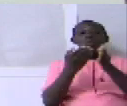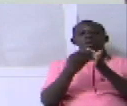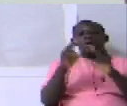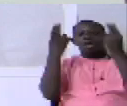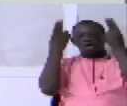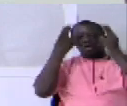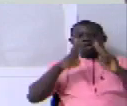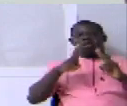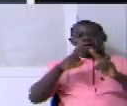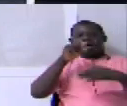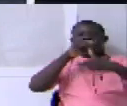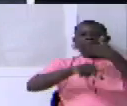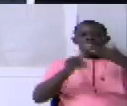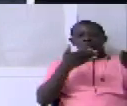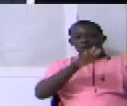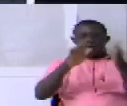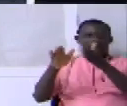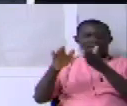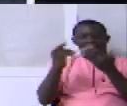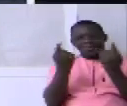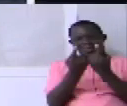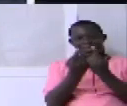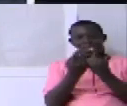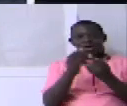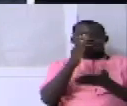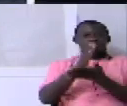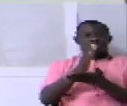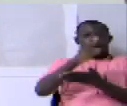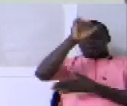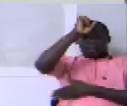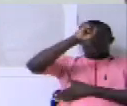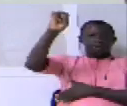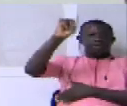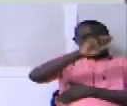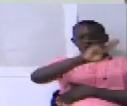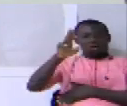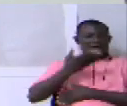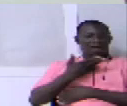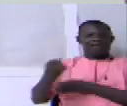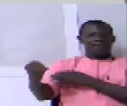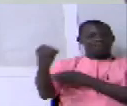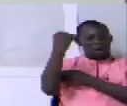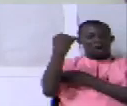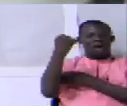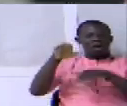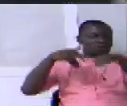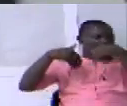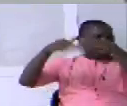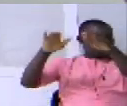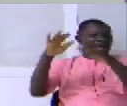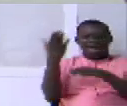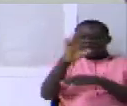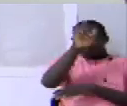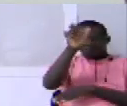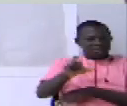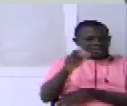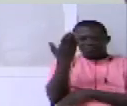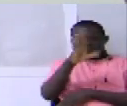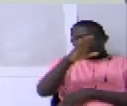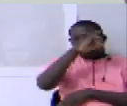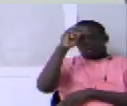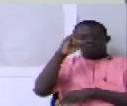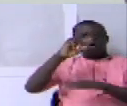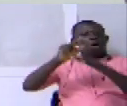process. The President does not have the power to dismiss anybody from the public service or